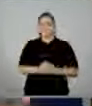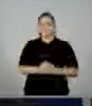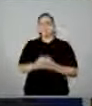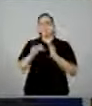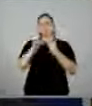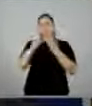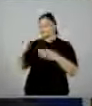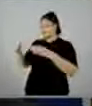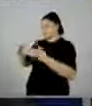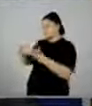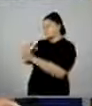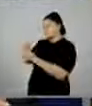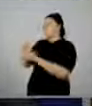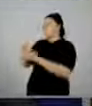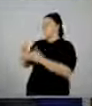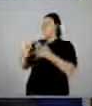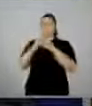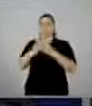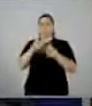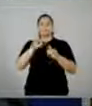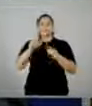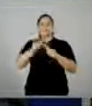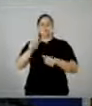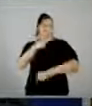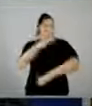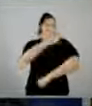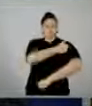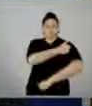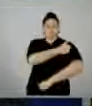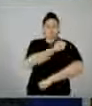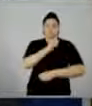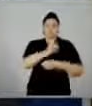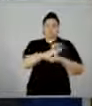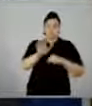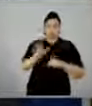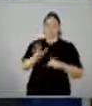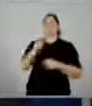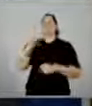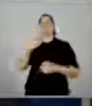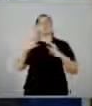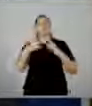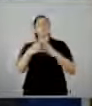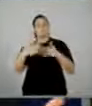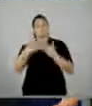your shots 14 days or so apart. So if, for example, you're in a, you know,